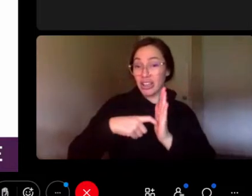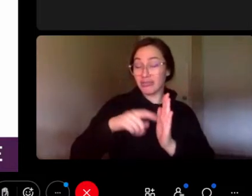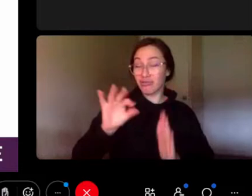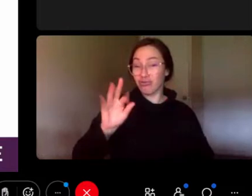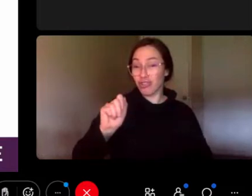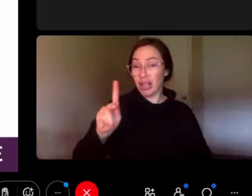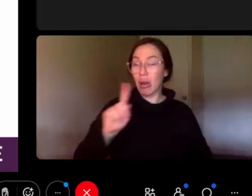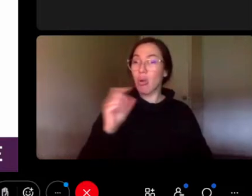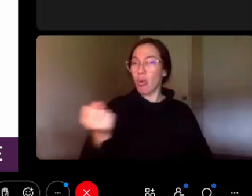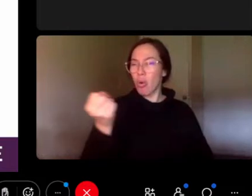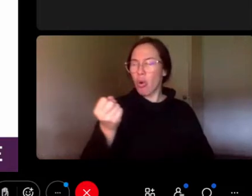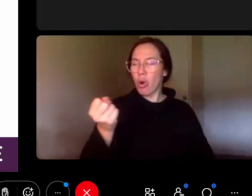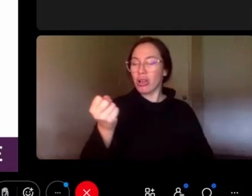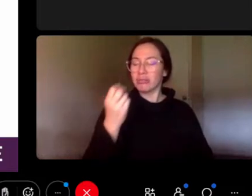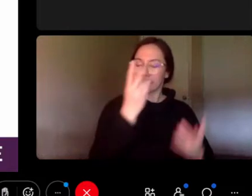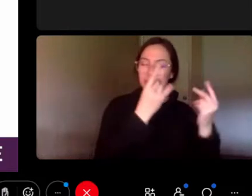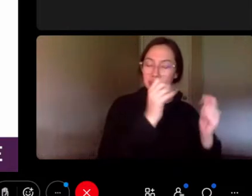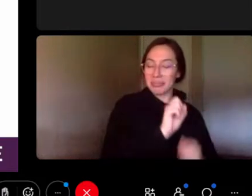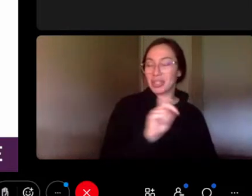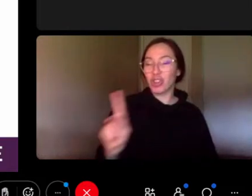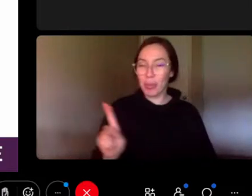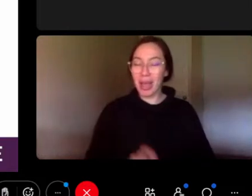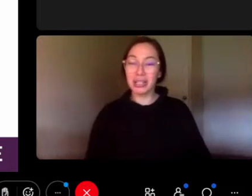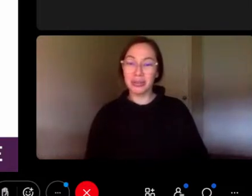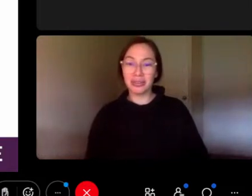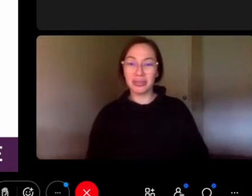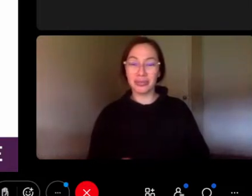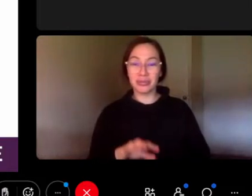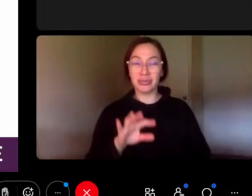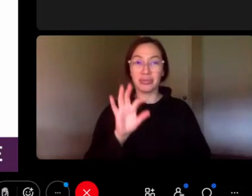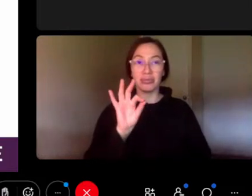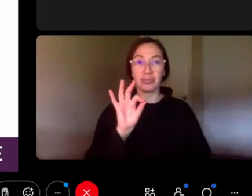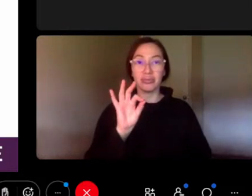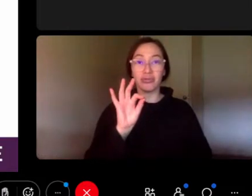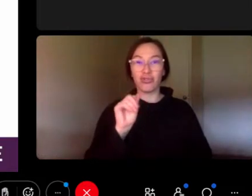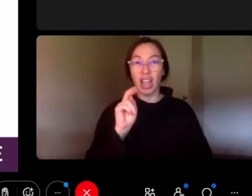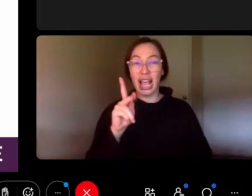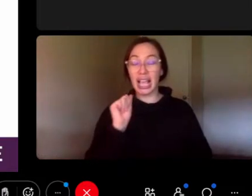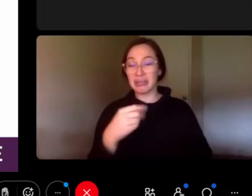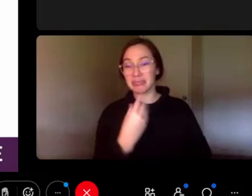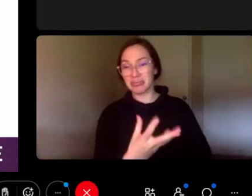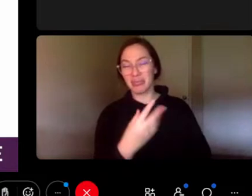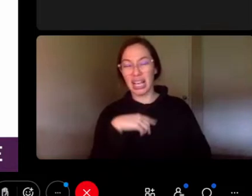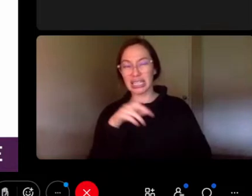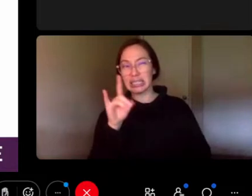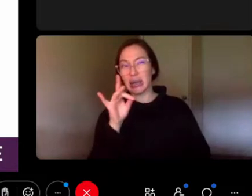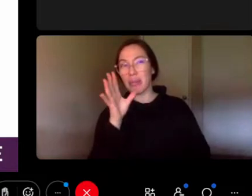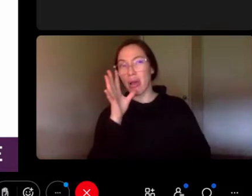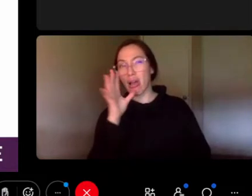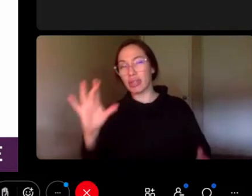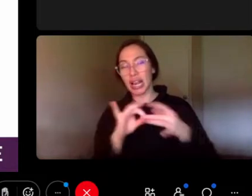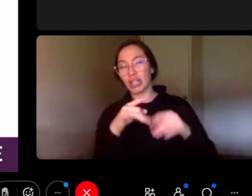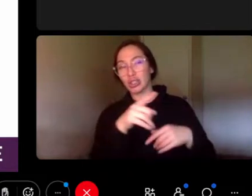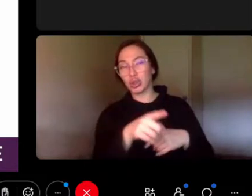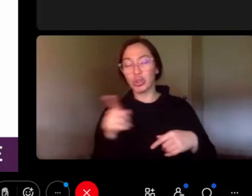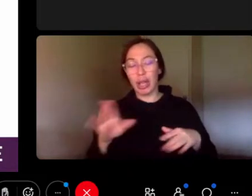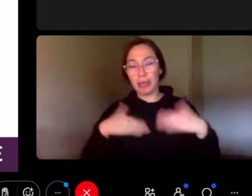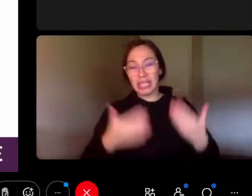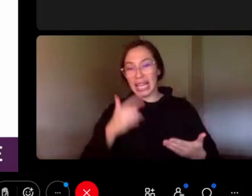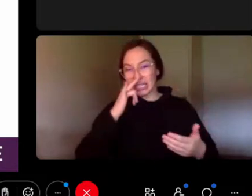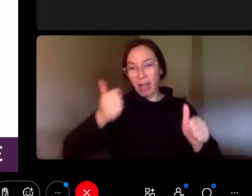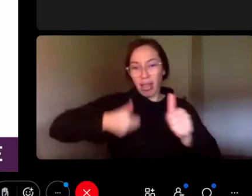back. Frank, I'm sent this mother your way. She's really upset about these kids that are chasing her kid home from school every